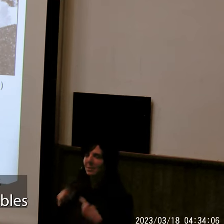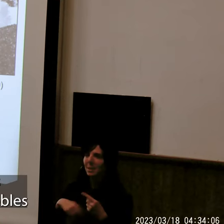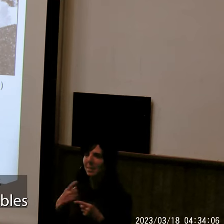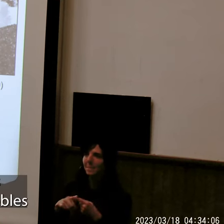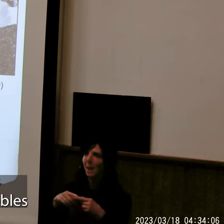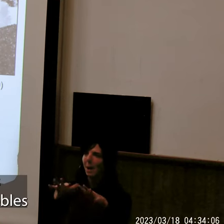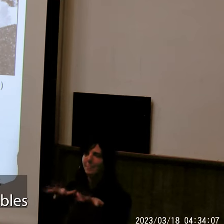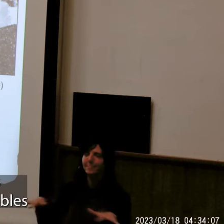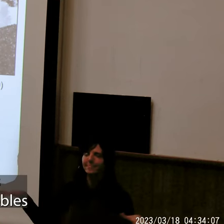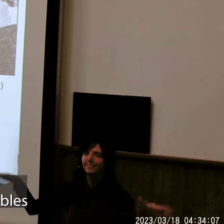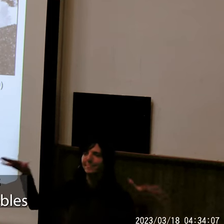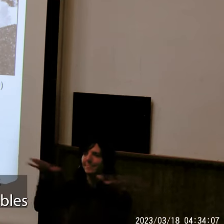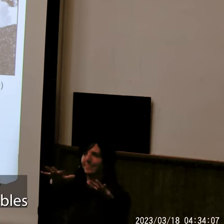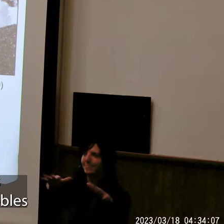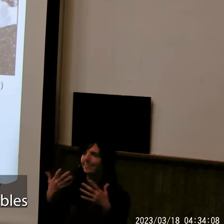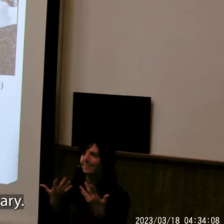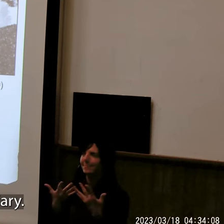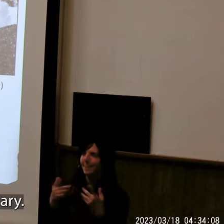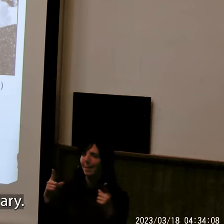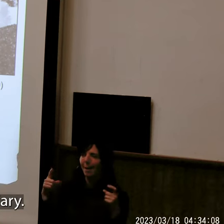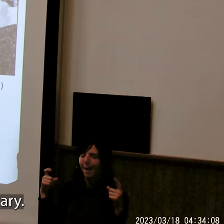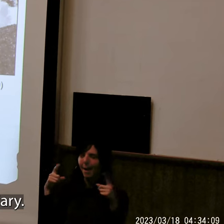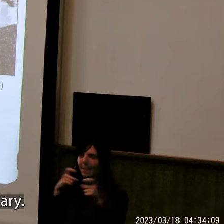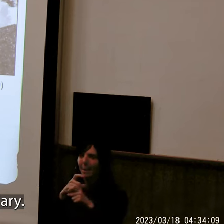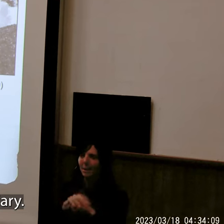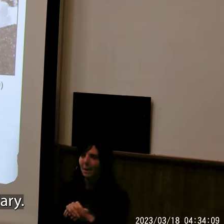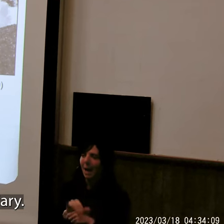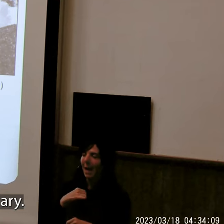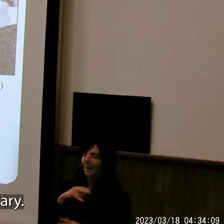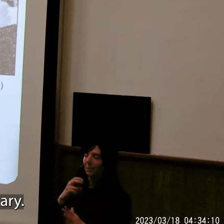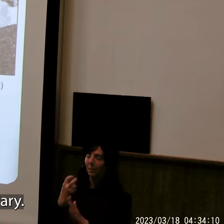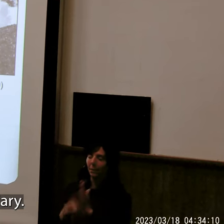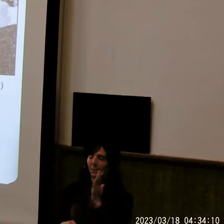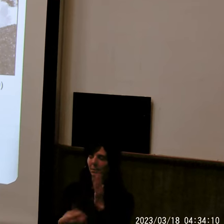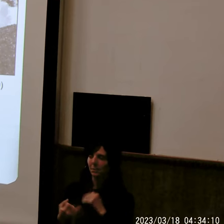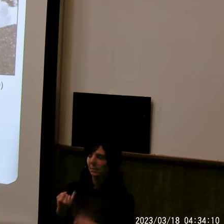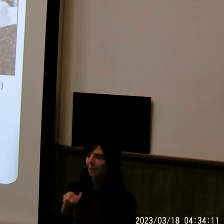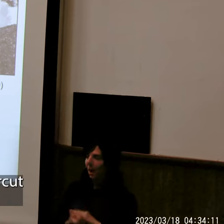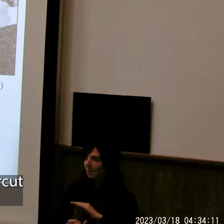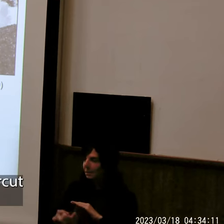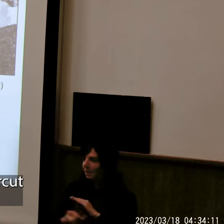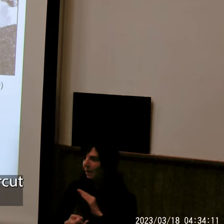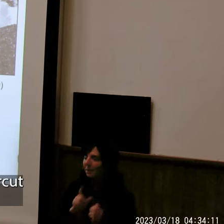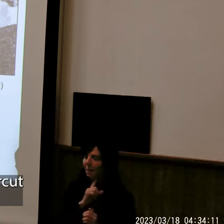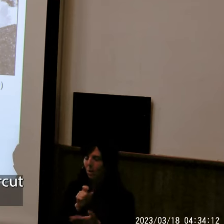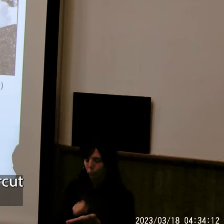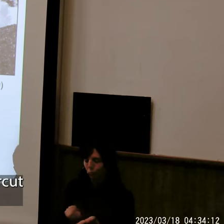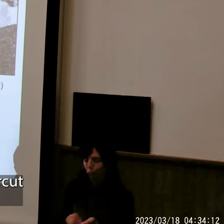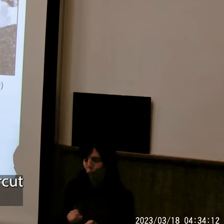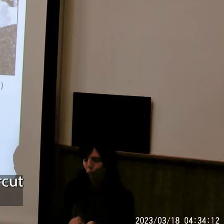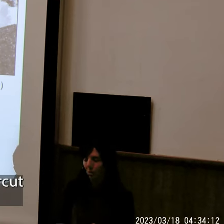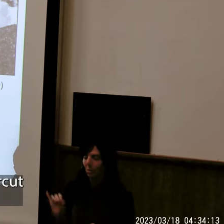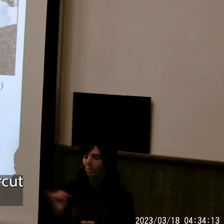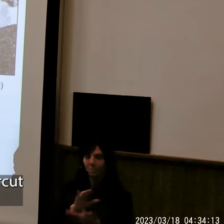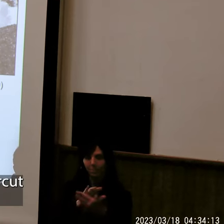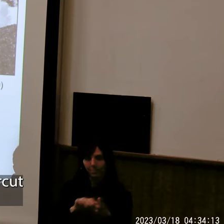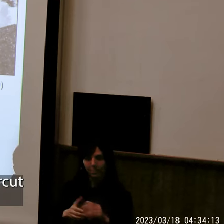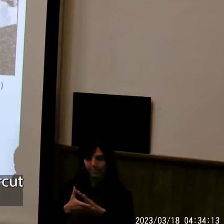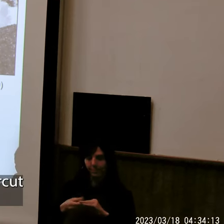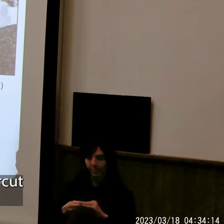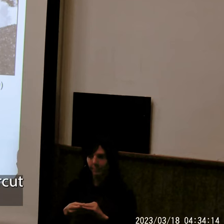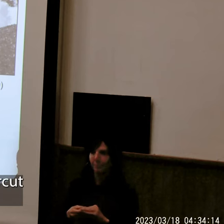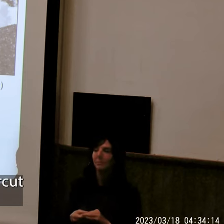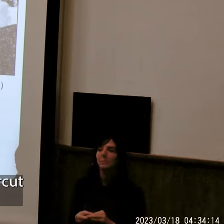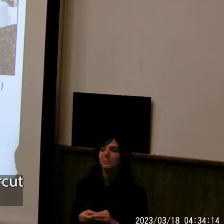in these moments of emotional overwhelm, she scribbles black holes endlessly across her diary. Her narrative is also regularly